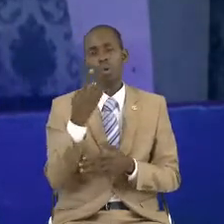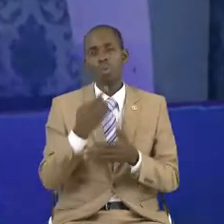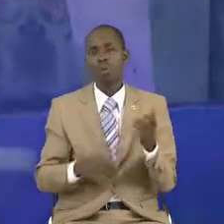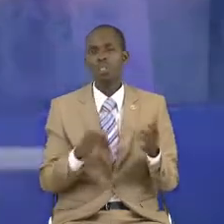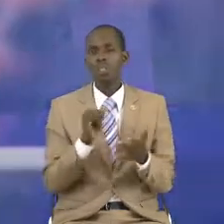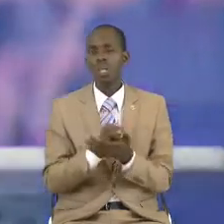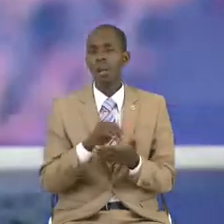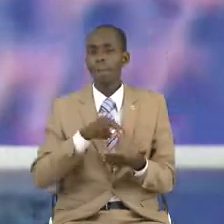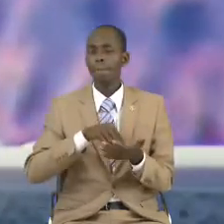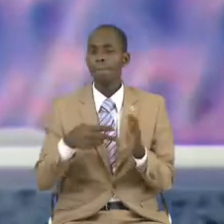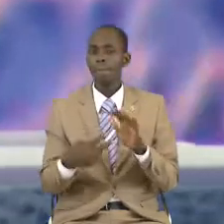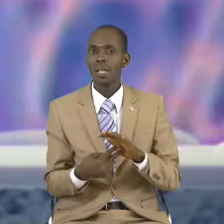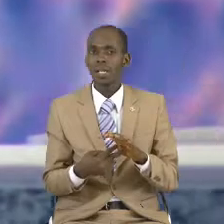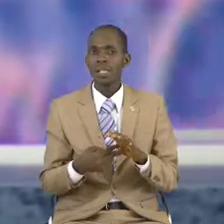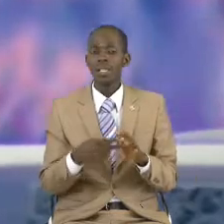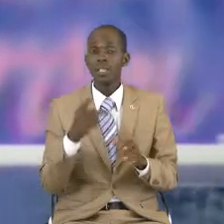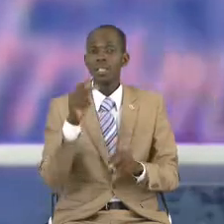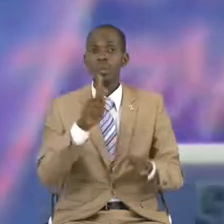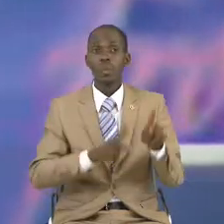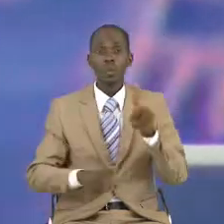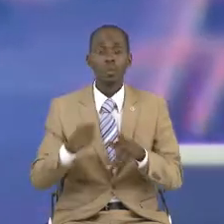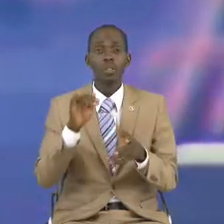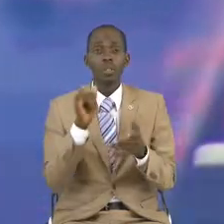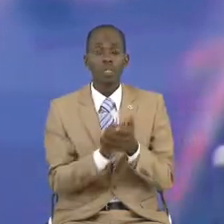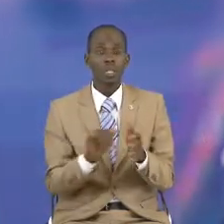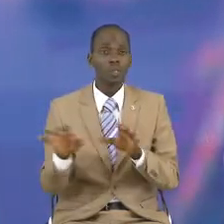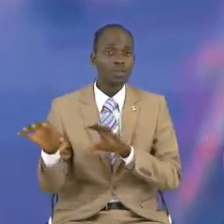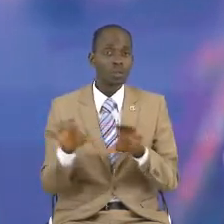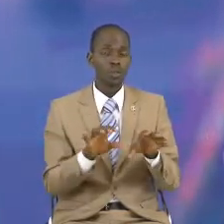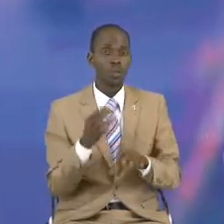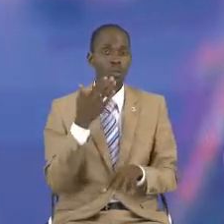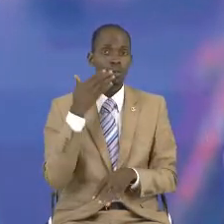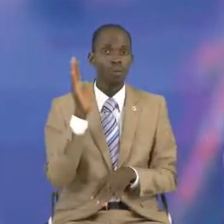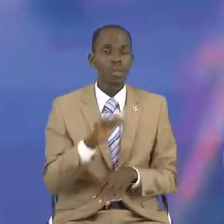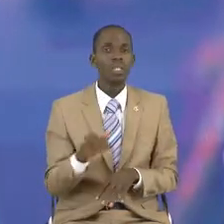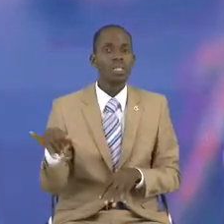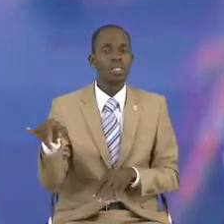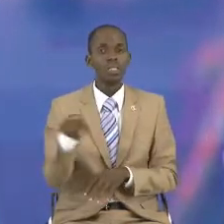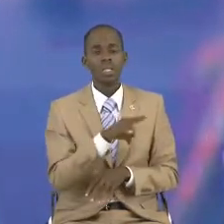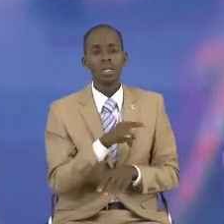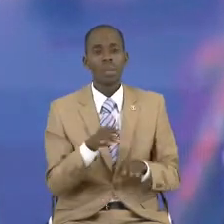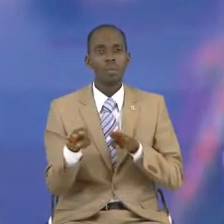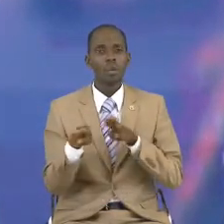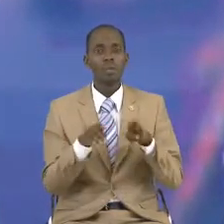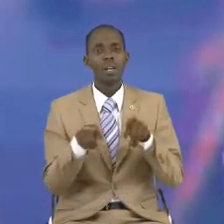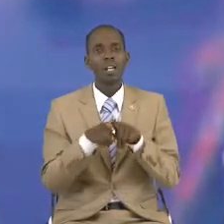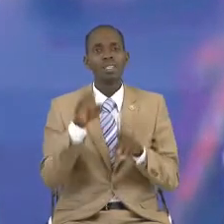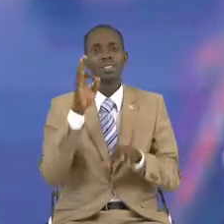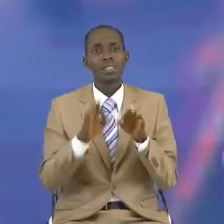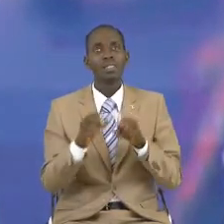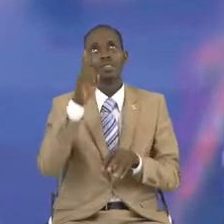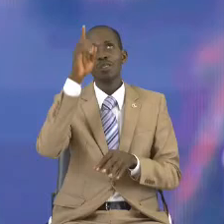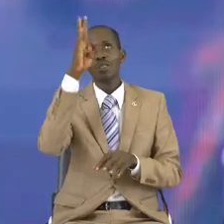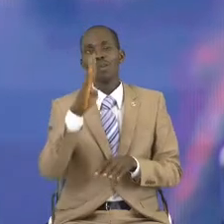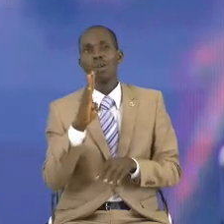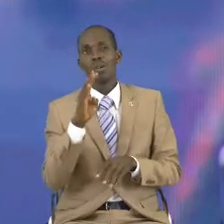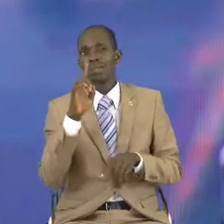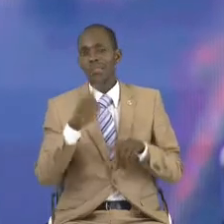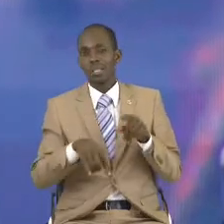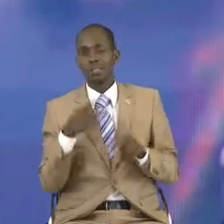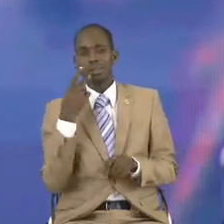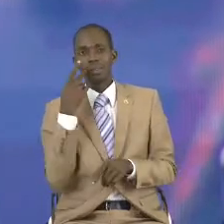is the people that do evil they act as seed god will not see me